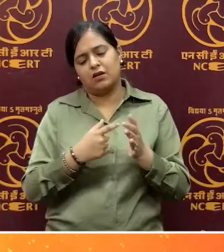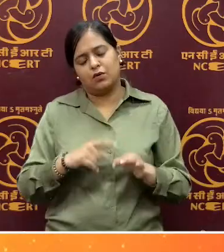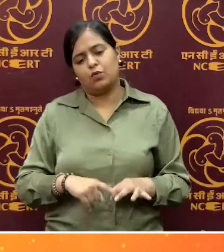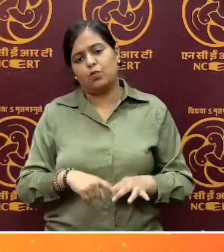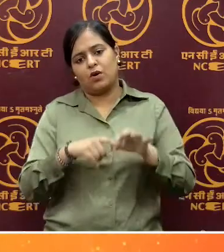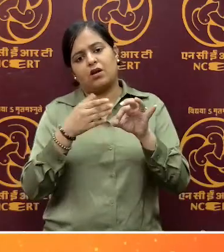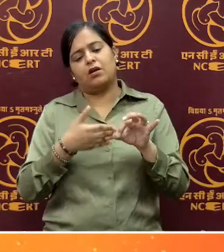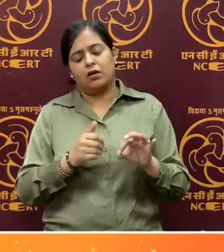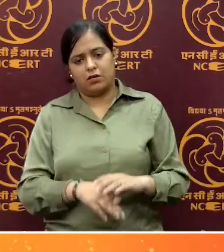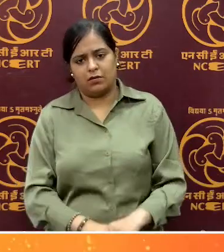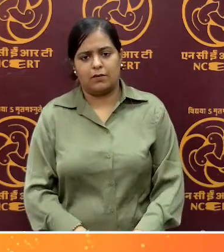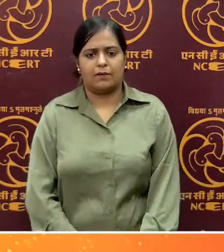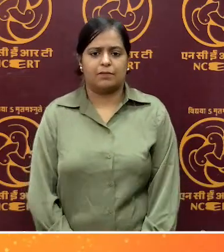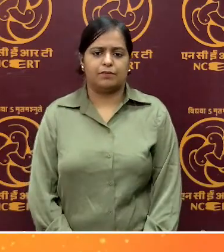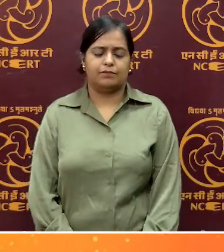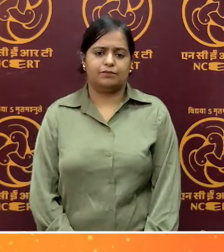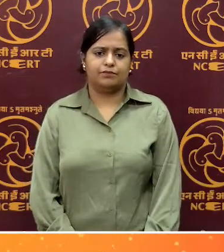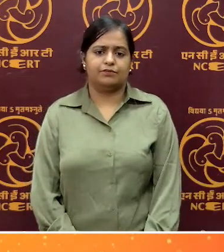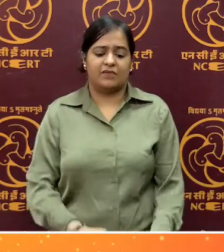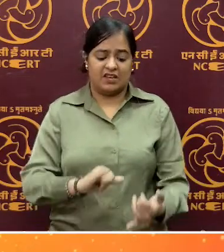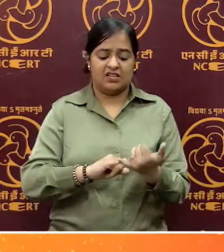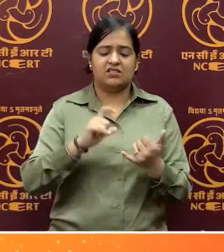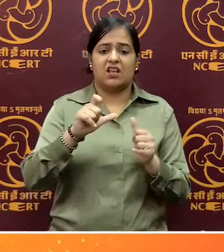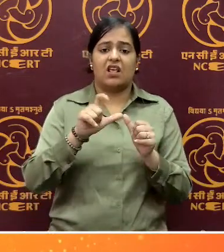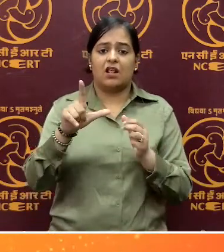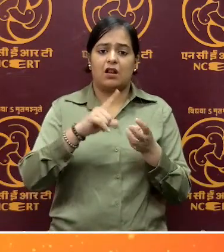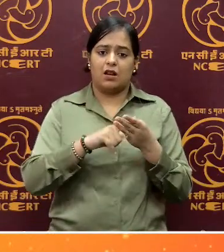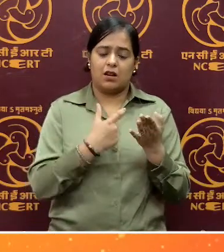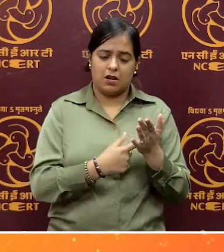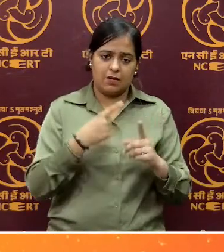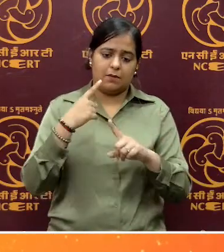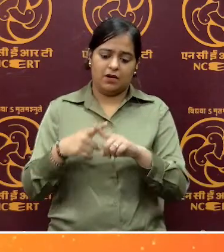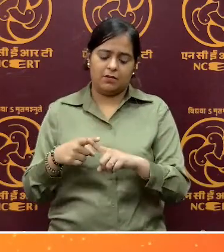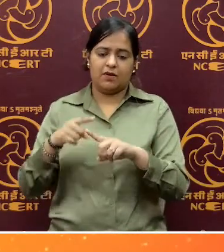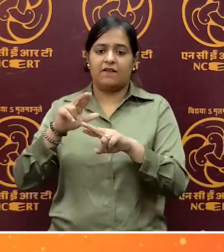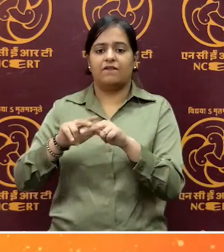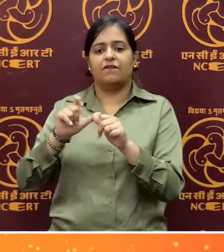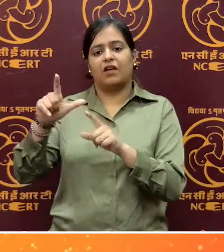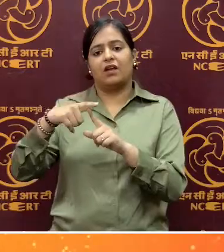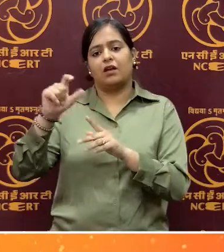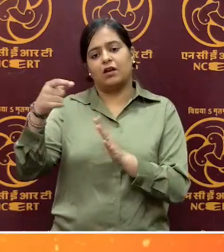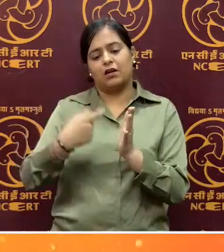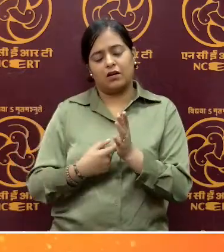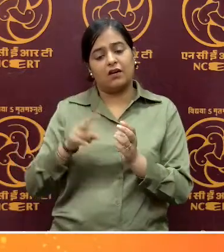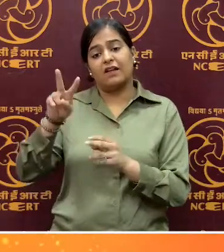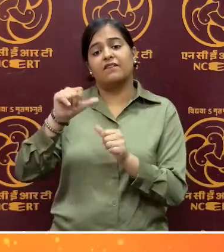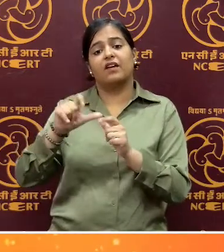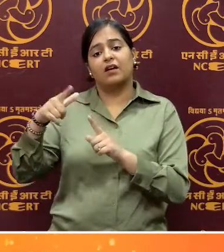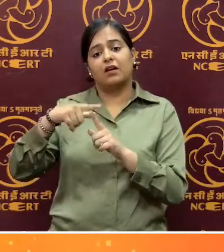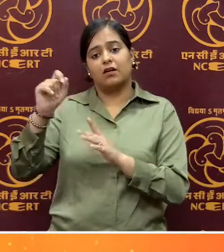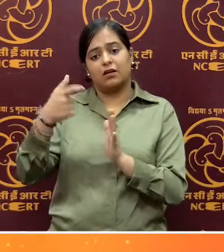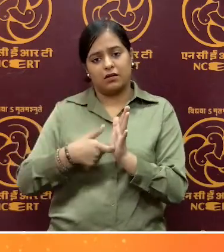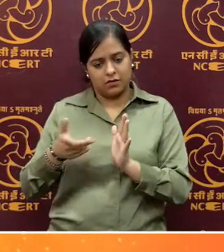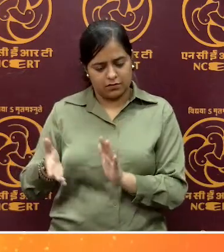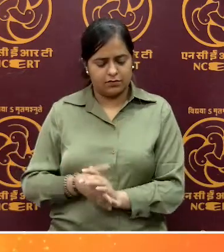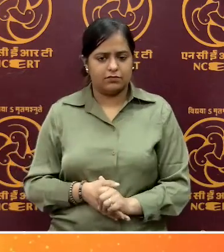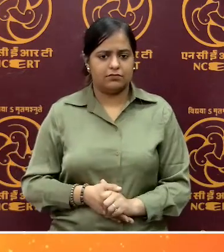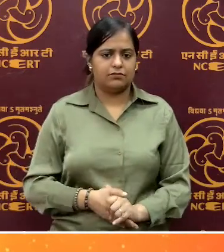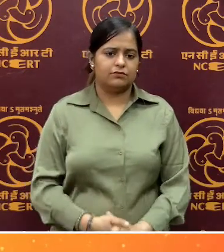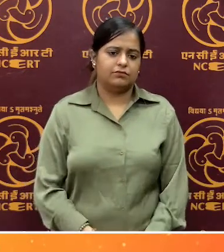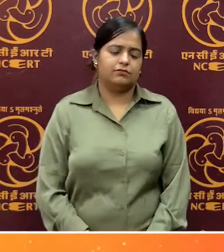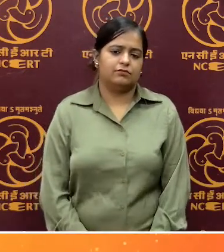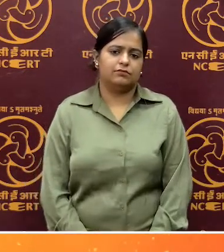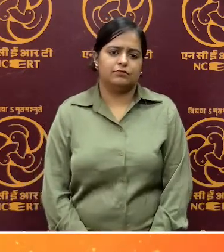scalar multiplied by a vector. This is a scalar multiplied by a vector. It's a scalar multiplied by a